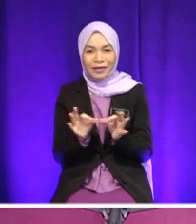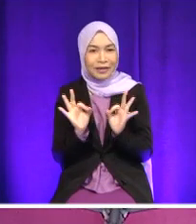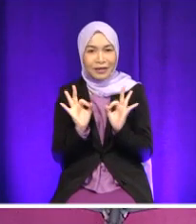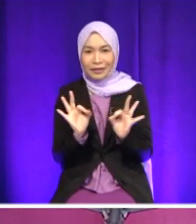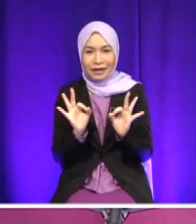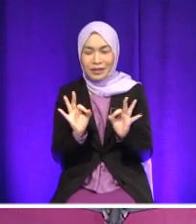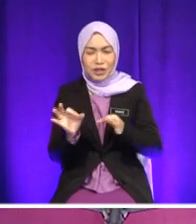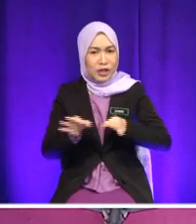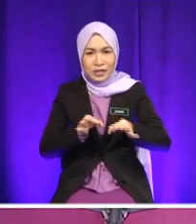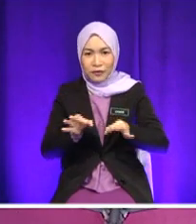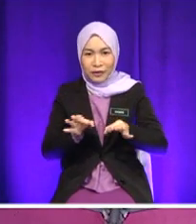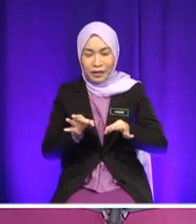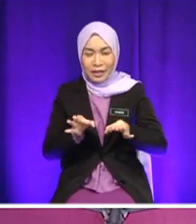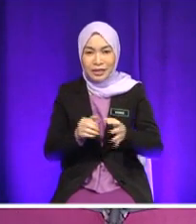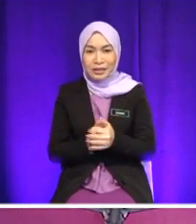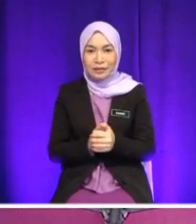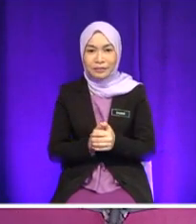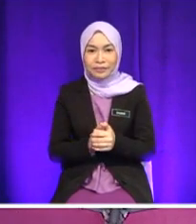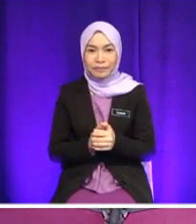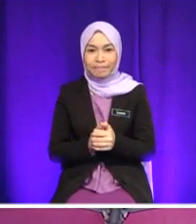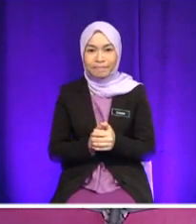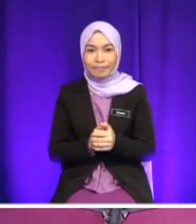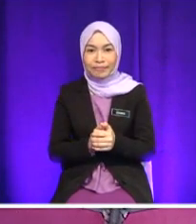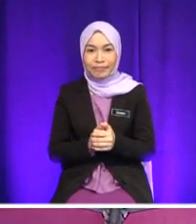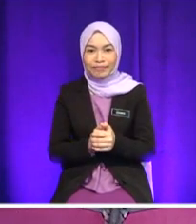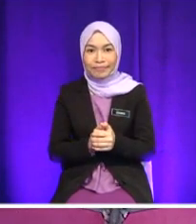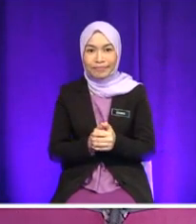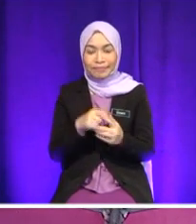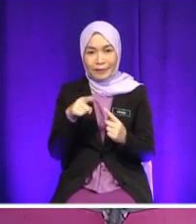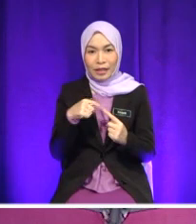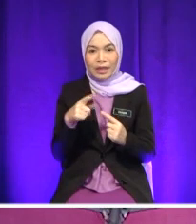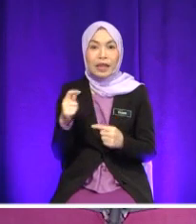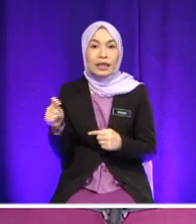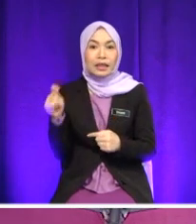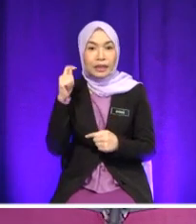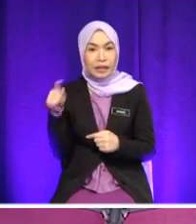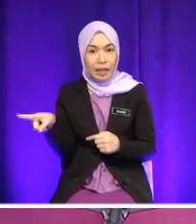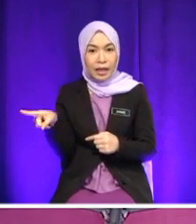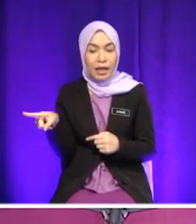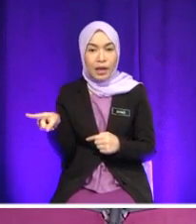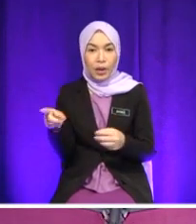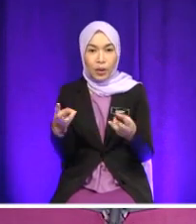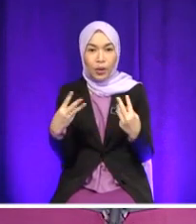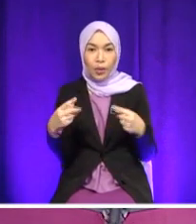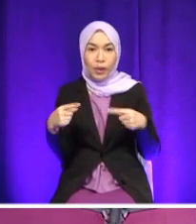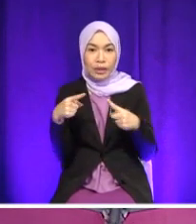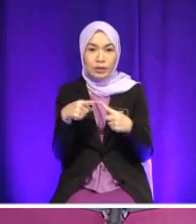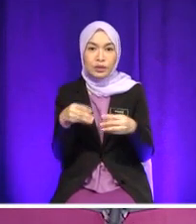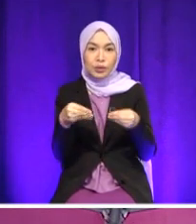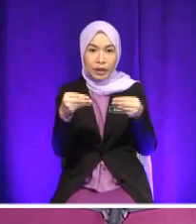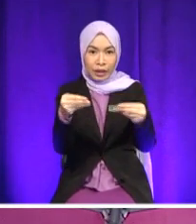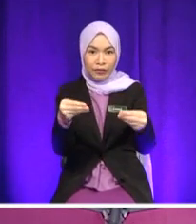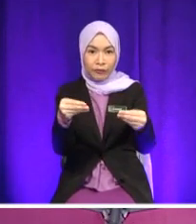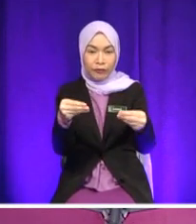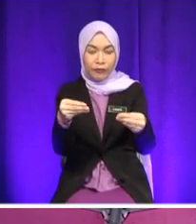justifications whenever they want to give their opinions or their stand. So I think all of them, they